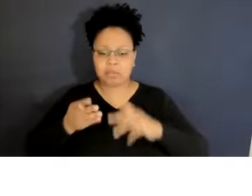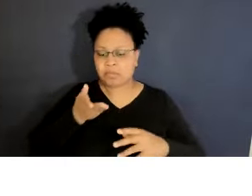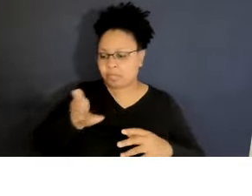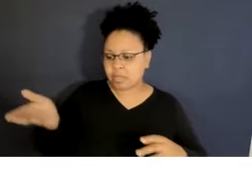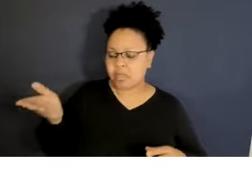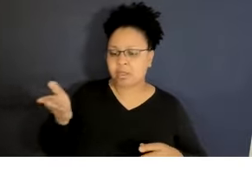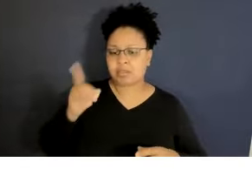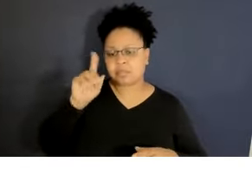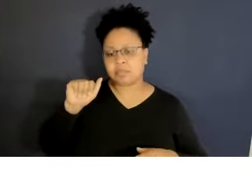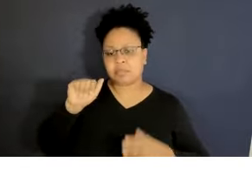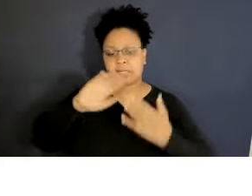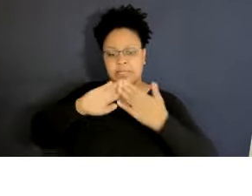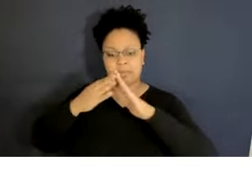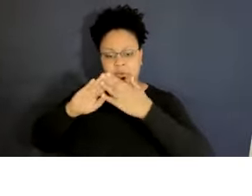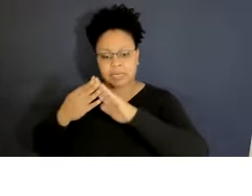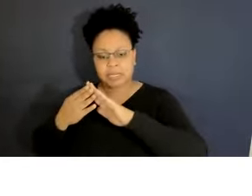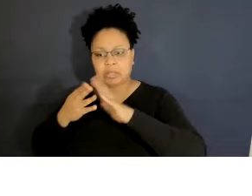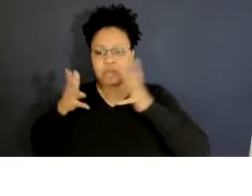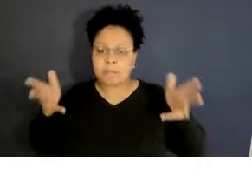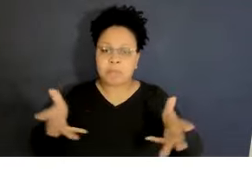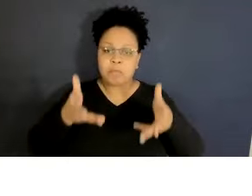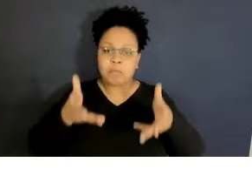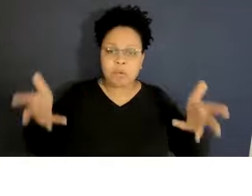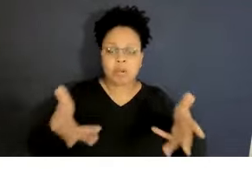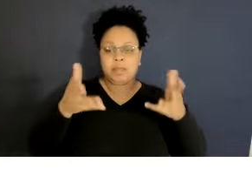who are promoting more